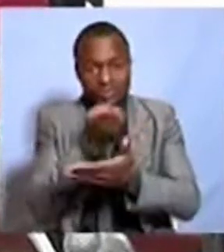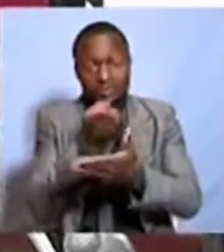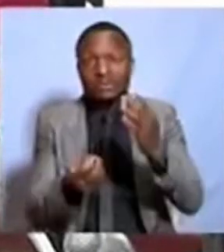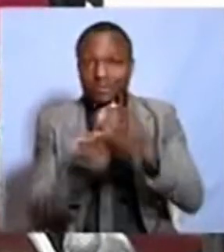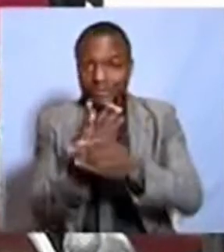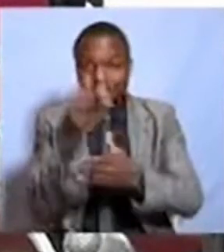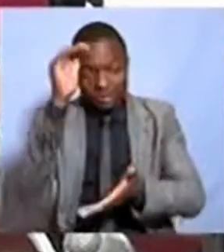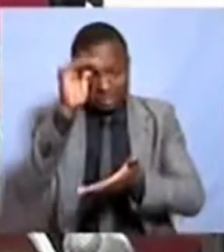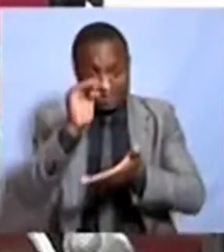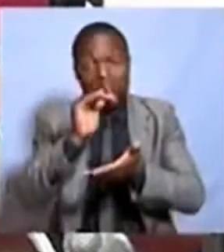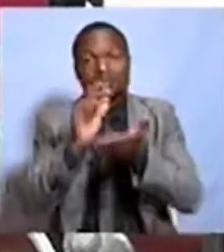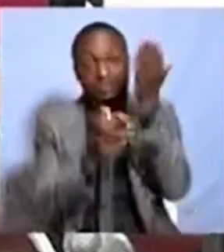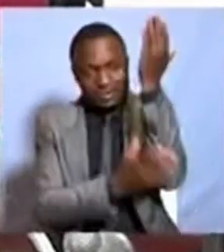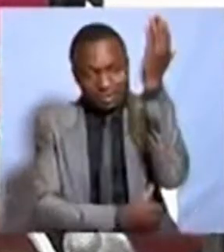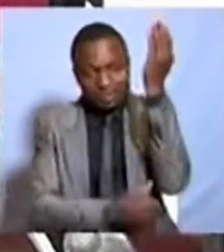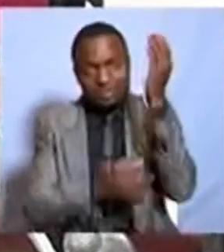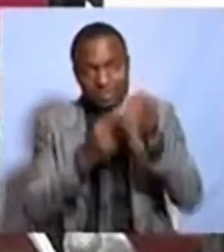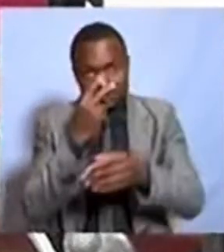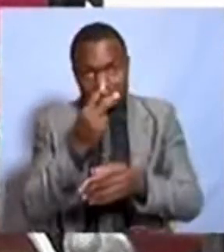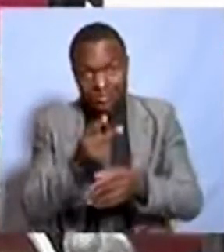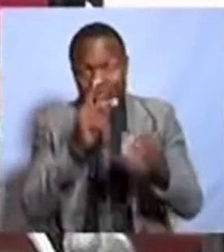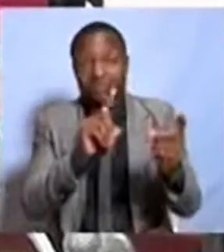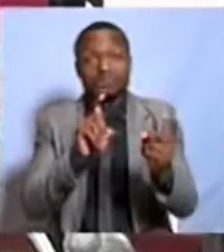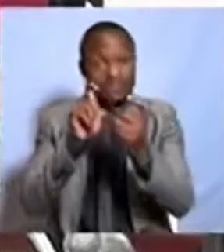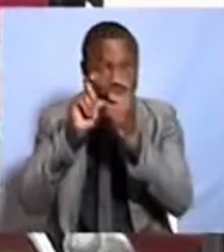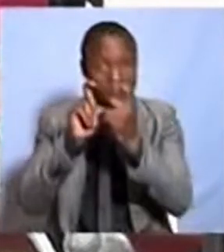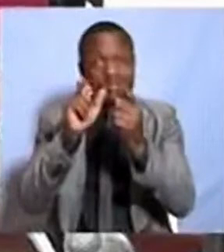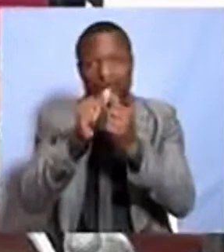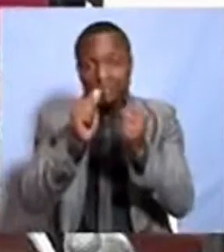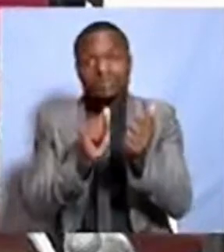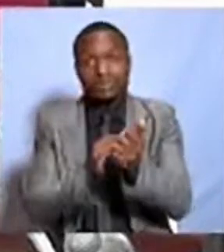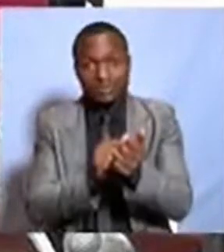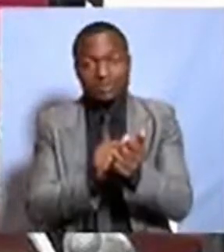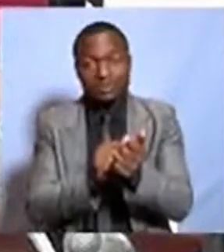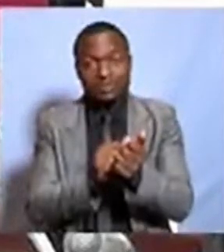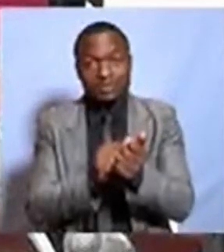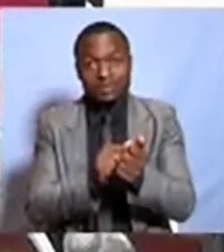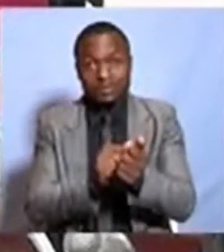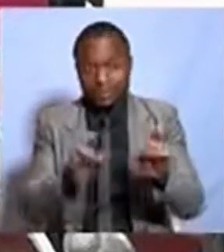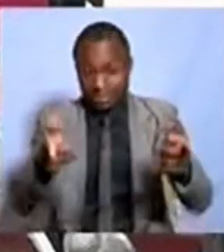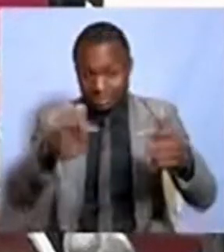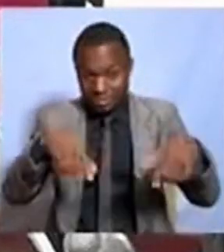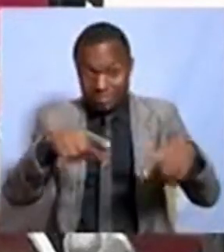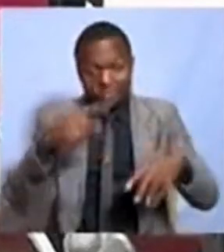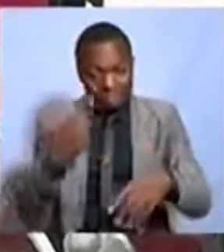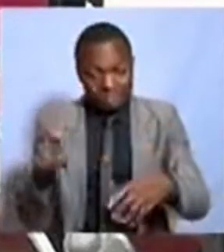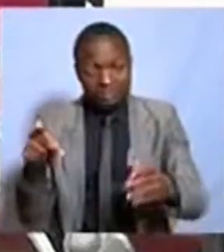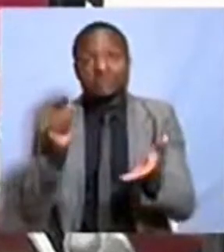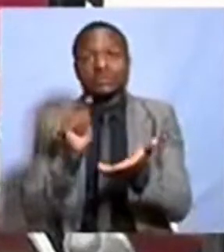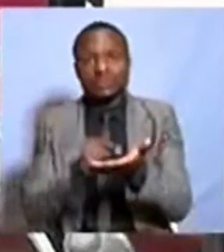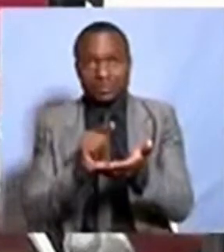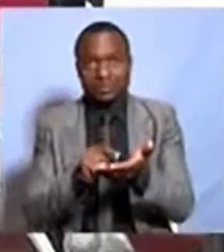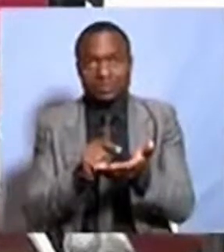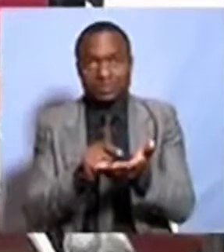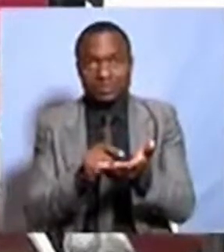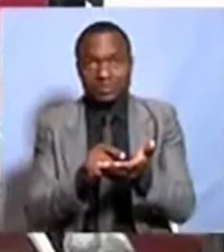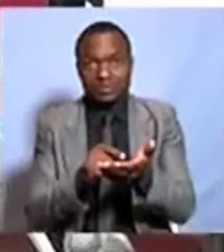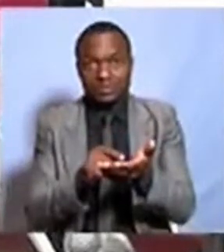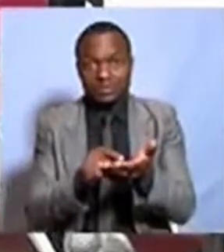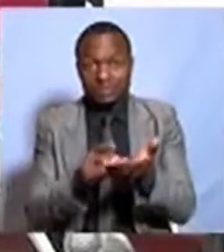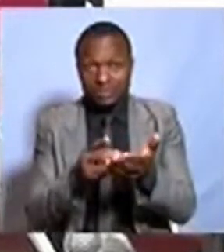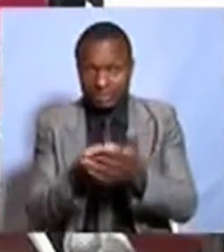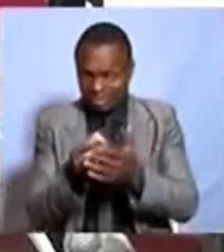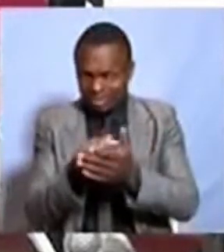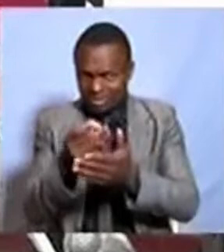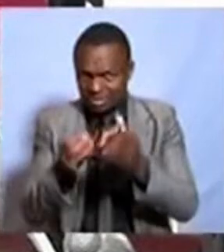we did notice a number of challenges that had come forth concerning the gross domestic product. And this includes a recession in the economic growth